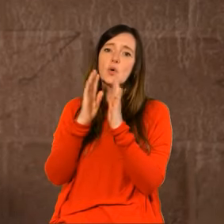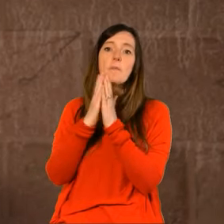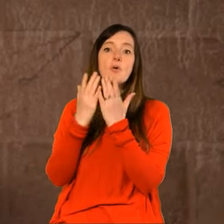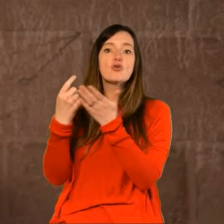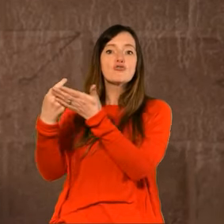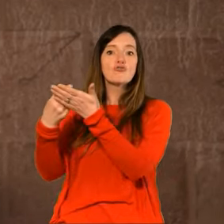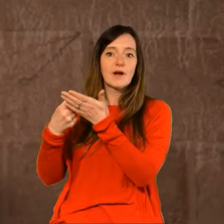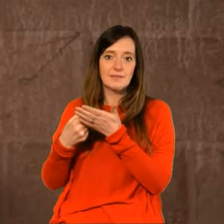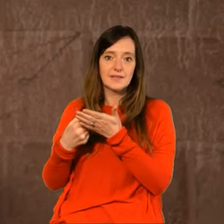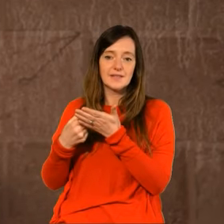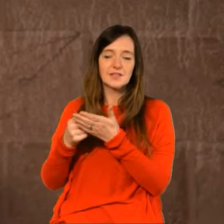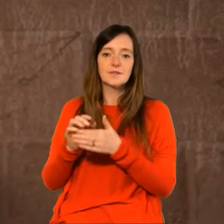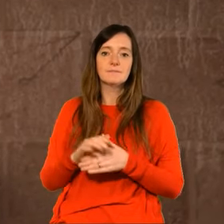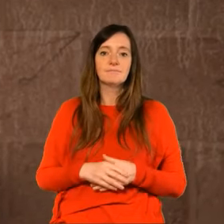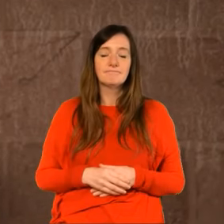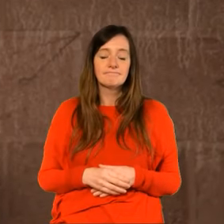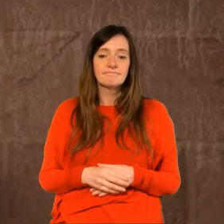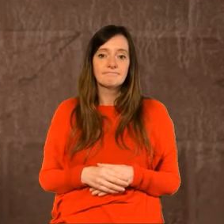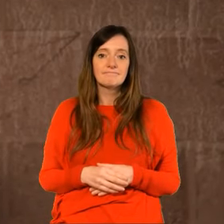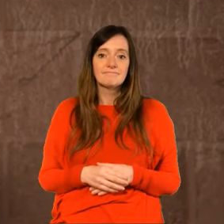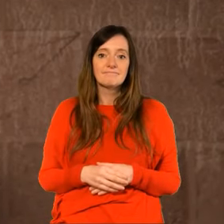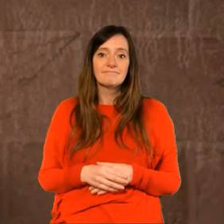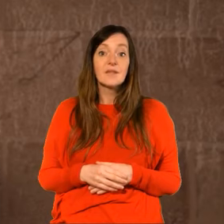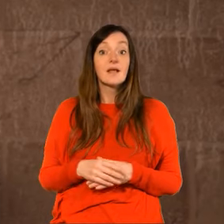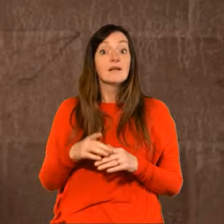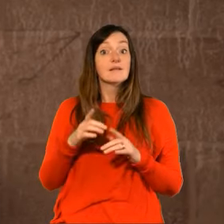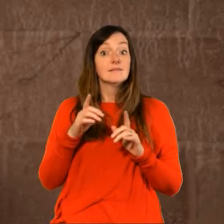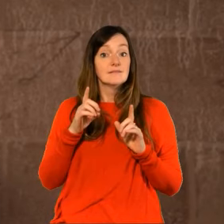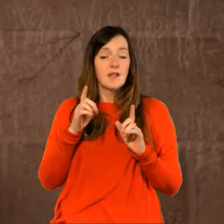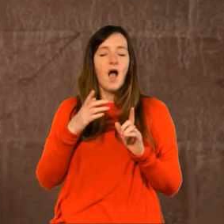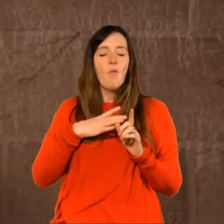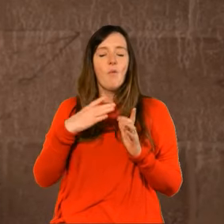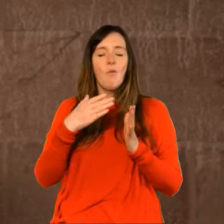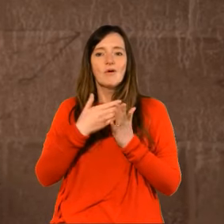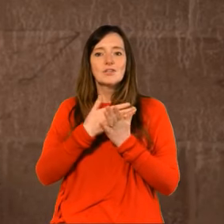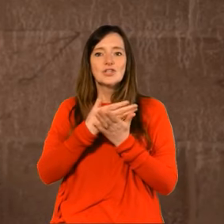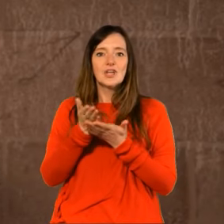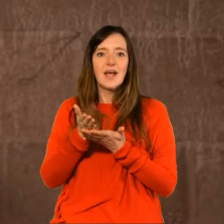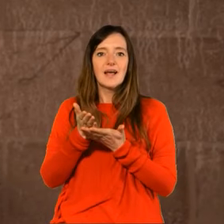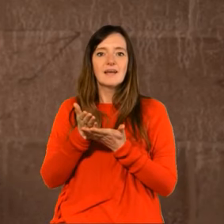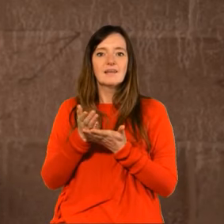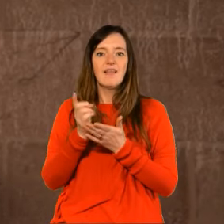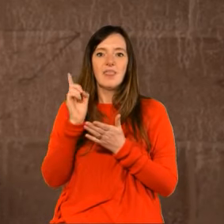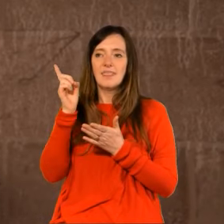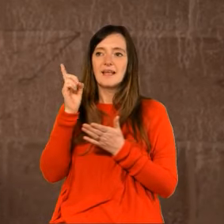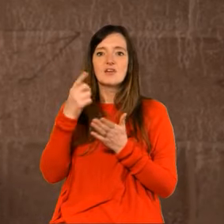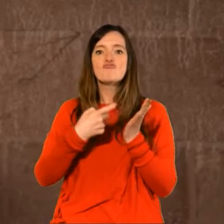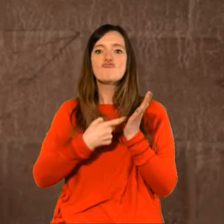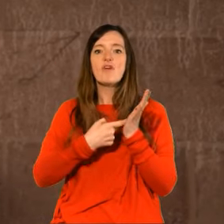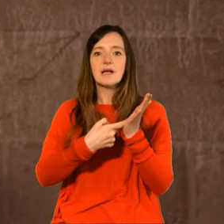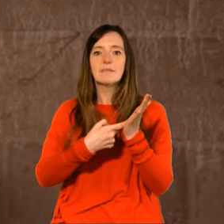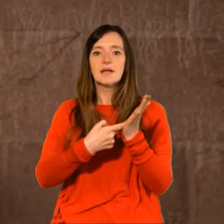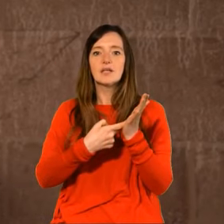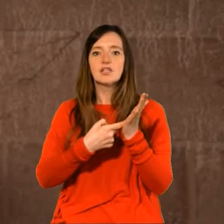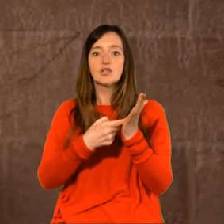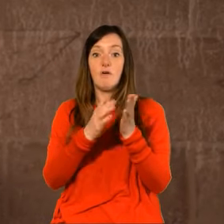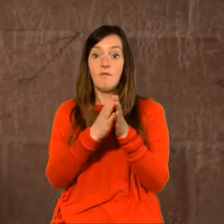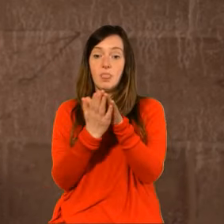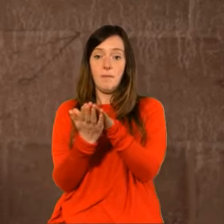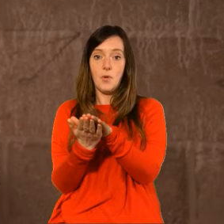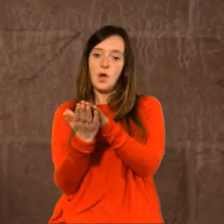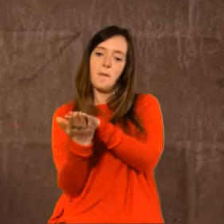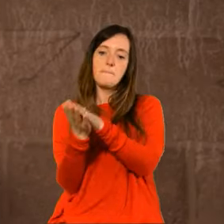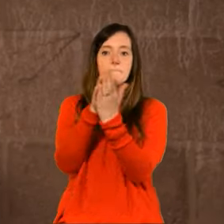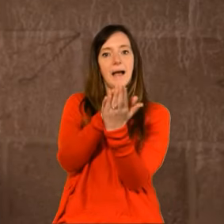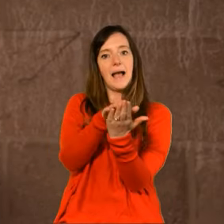Johnny Carswell didn't whet your appetite enough, let me just share with you the recommendation by Don Carson for this